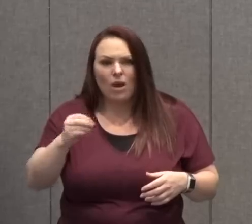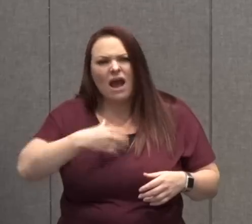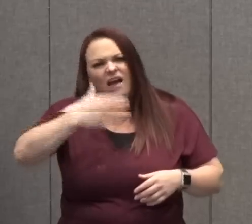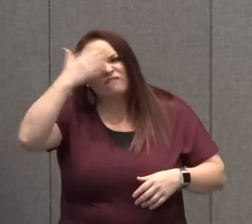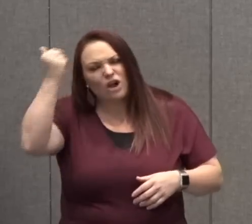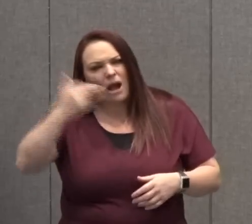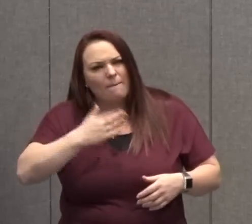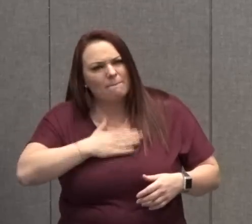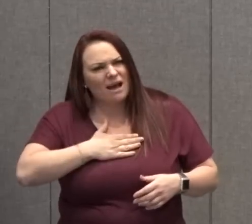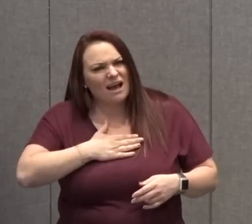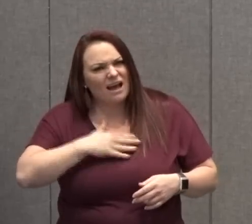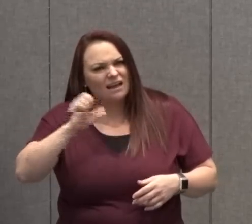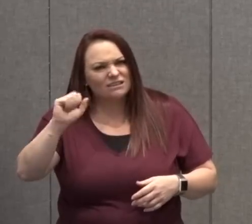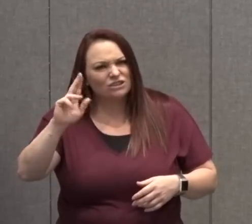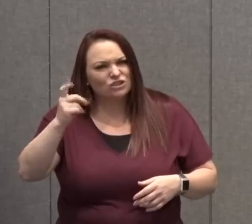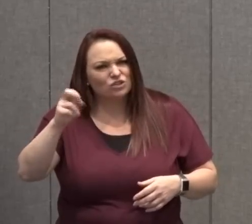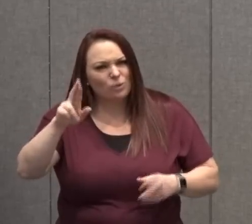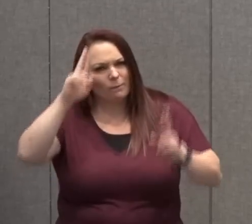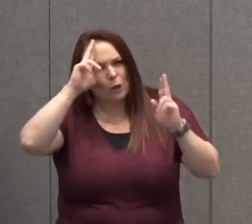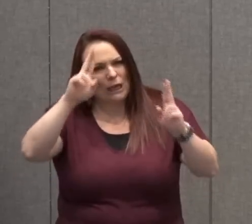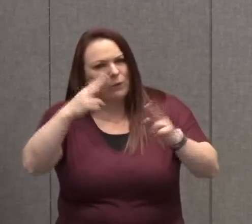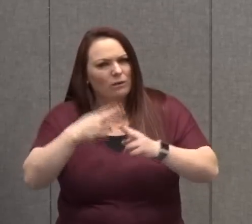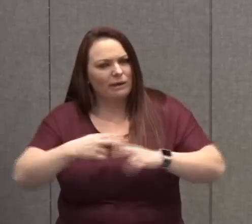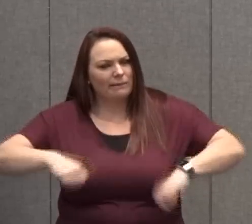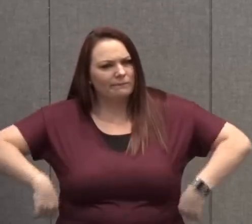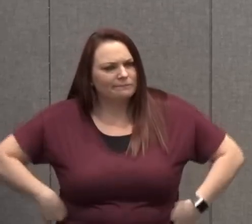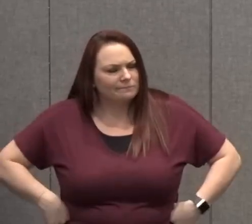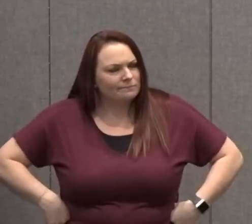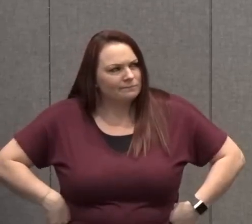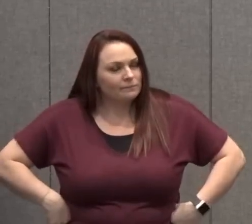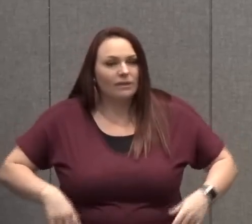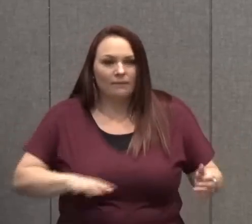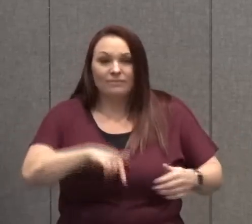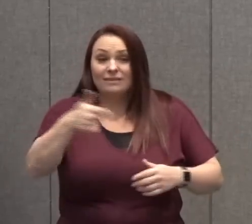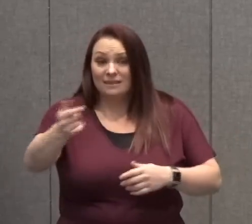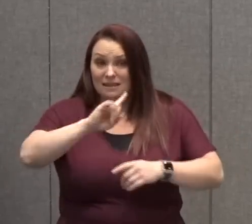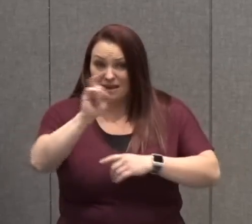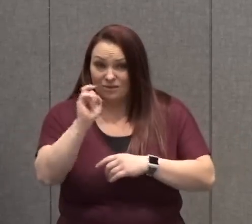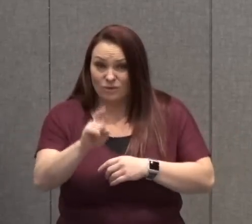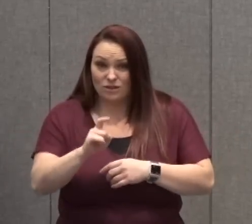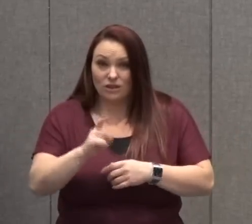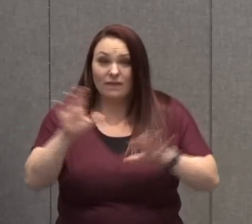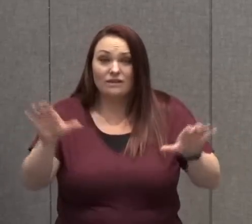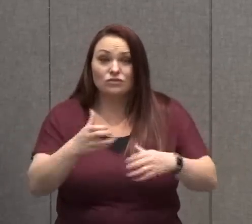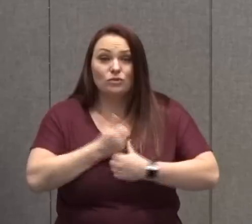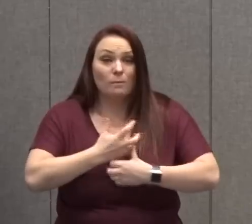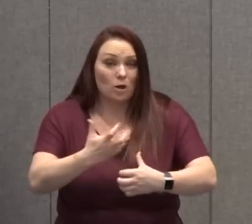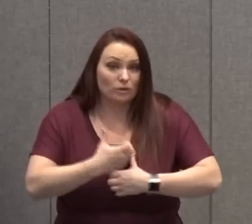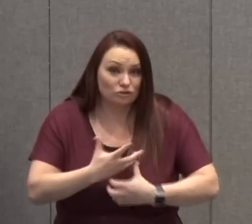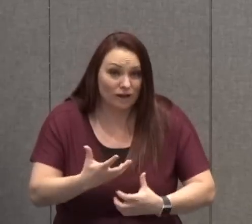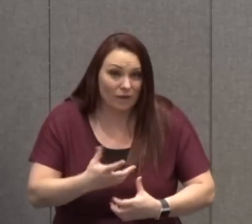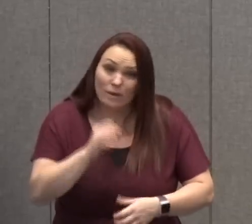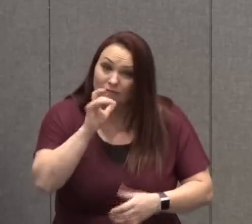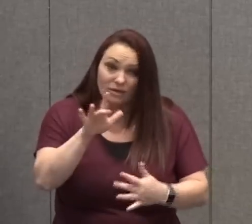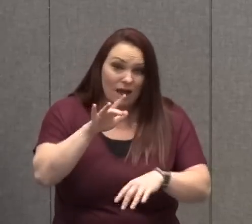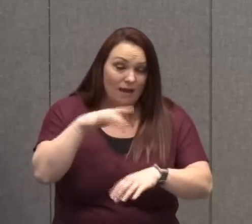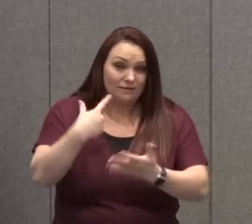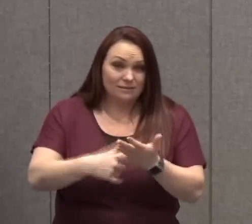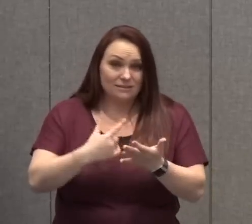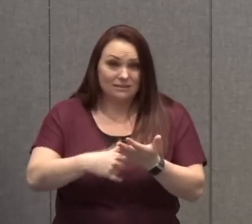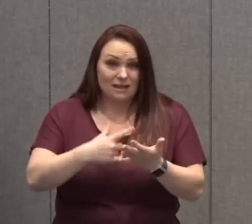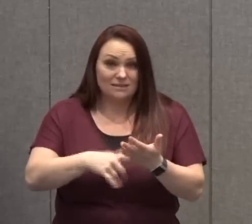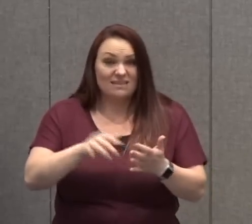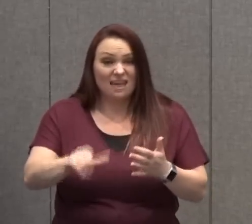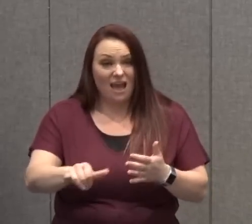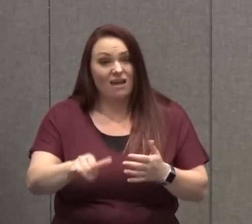all right you get to choose the next question okay let's do poetry we have not gotten into that category Mr. Ramirez